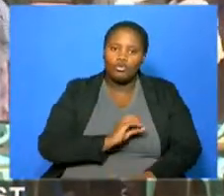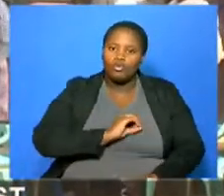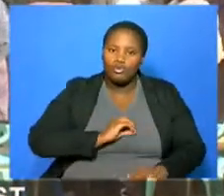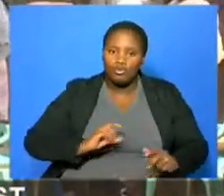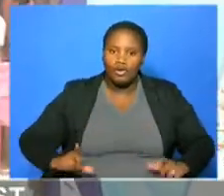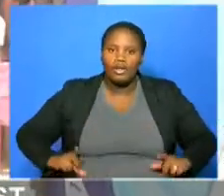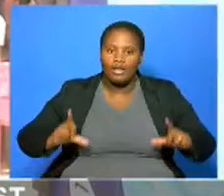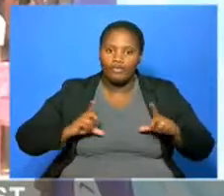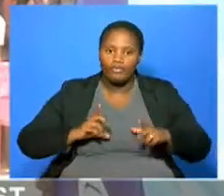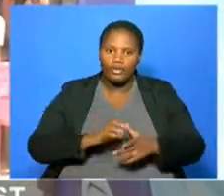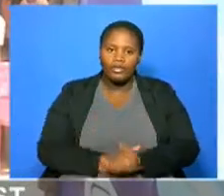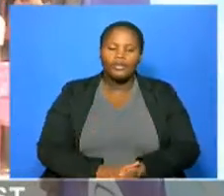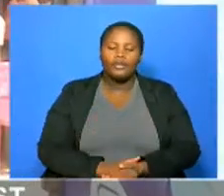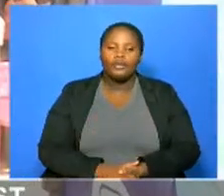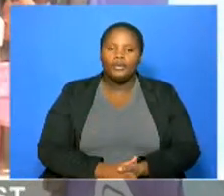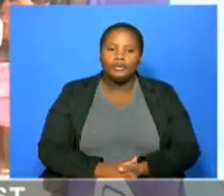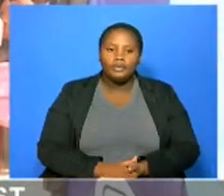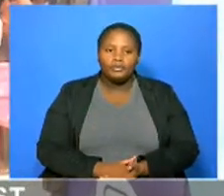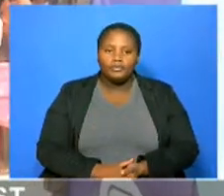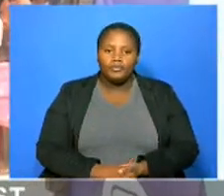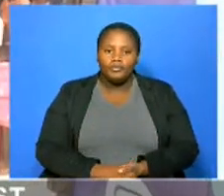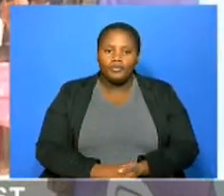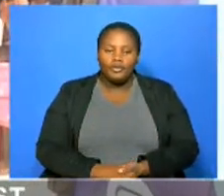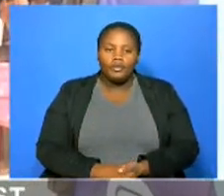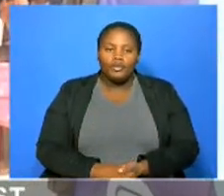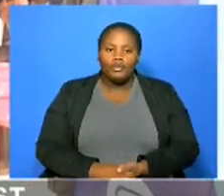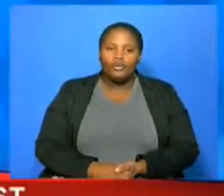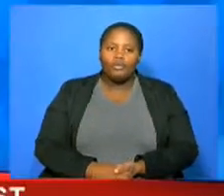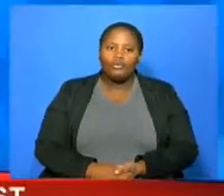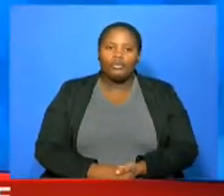Teboho, BTV News, Mukubilo.